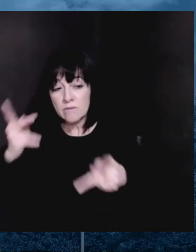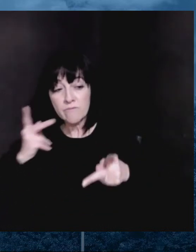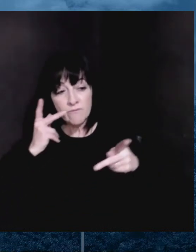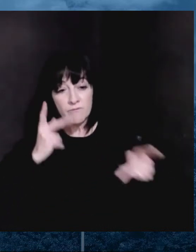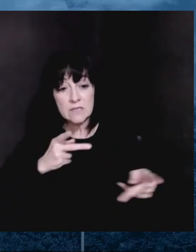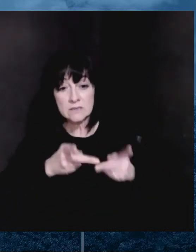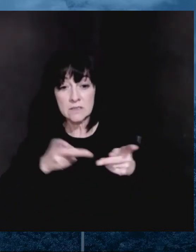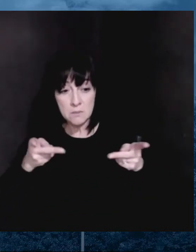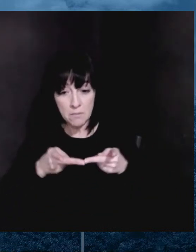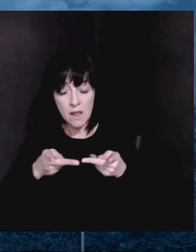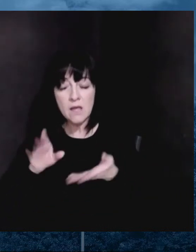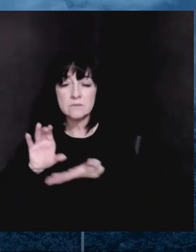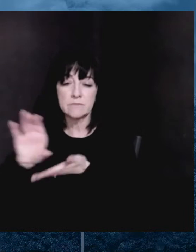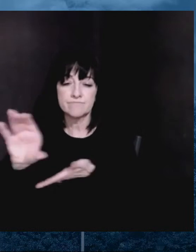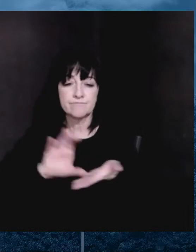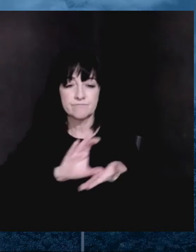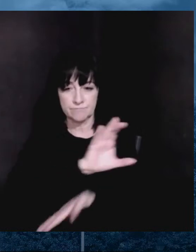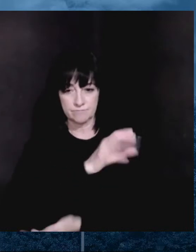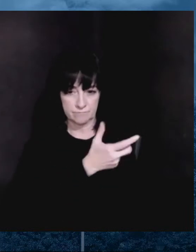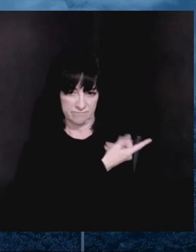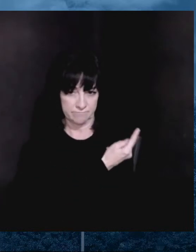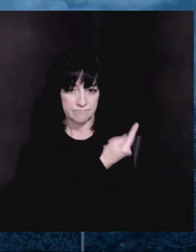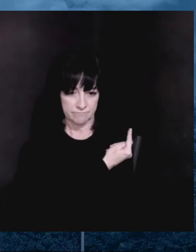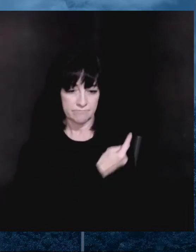administrate the vaccinations.